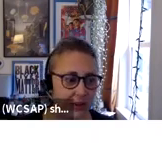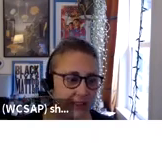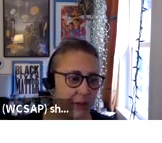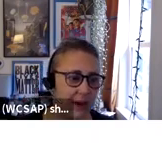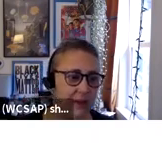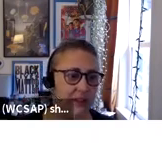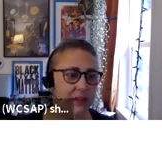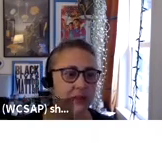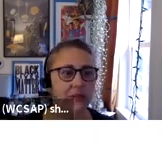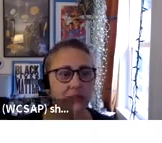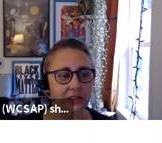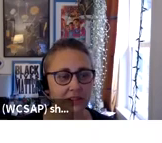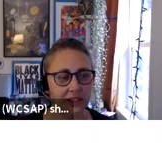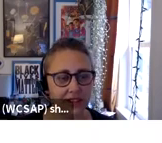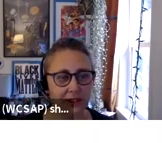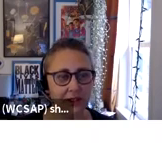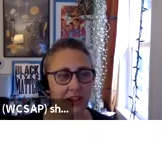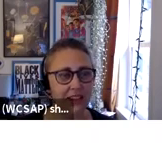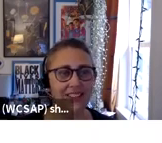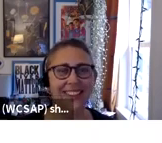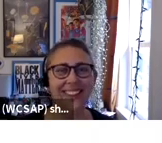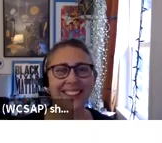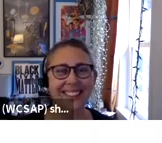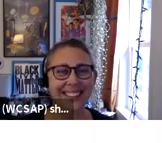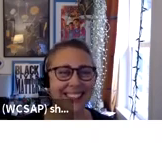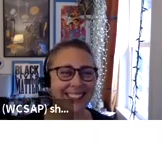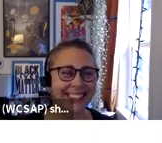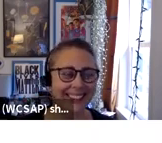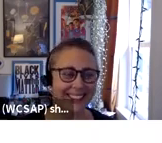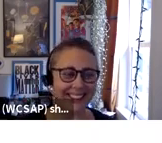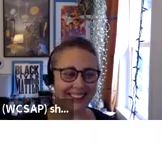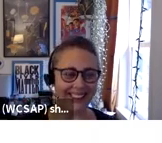Patricia, do you want to say why we do this exercise?